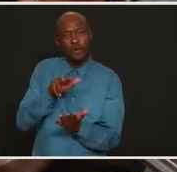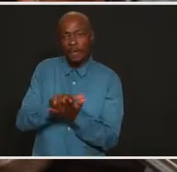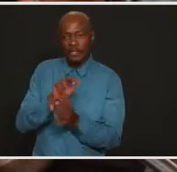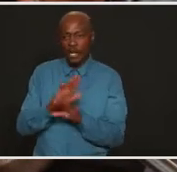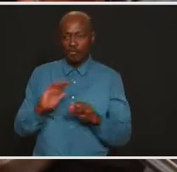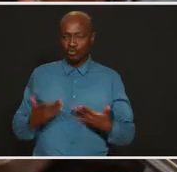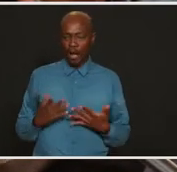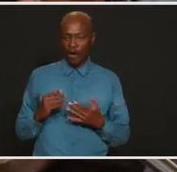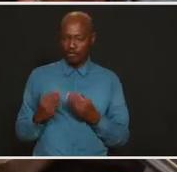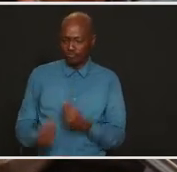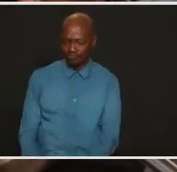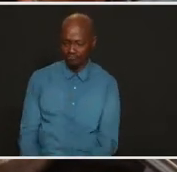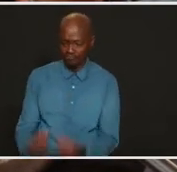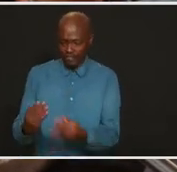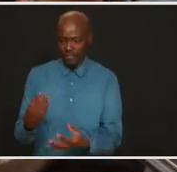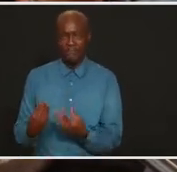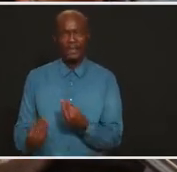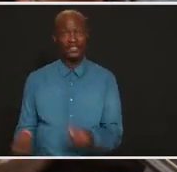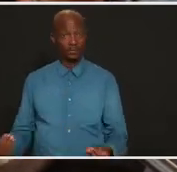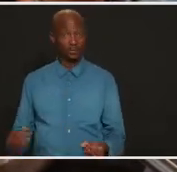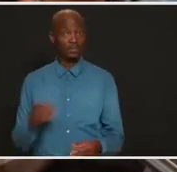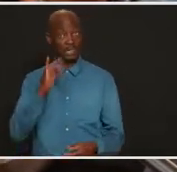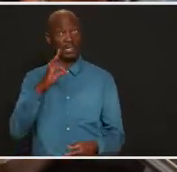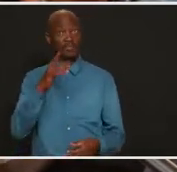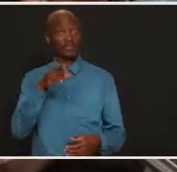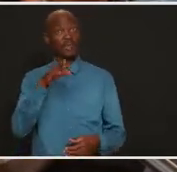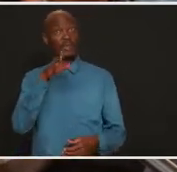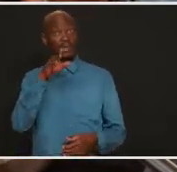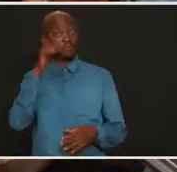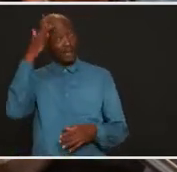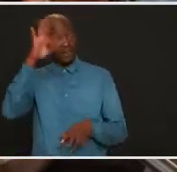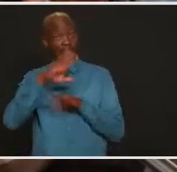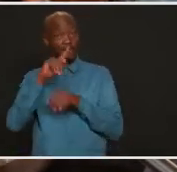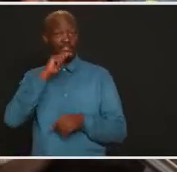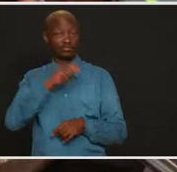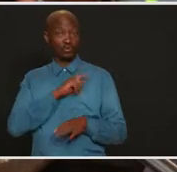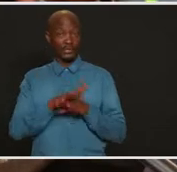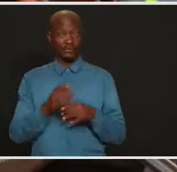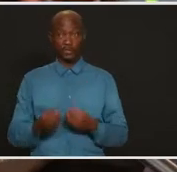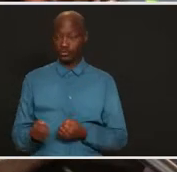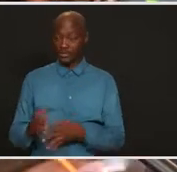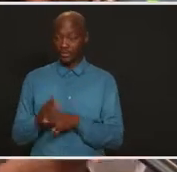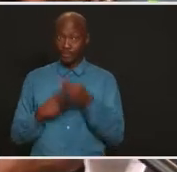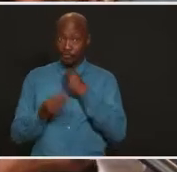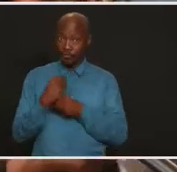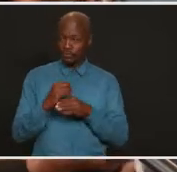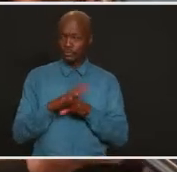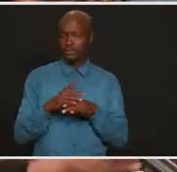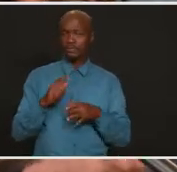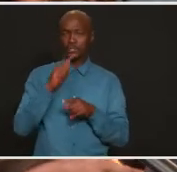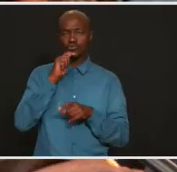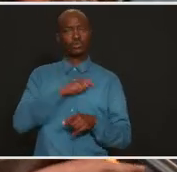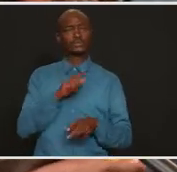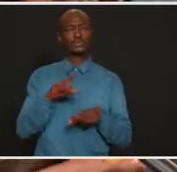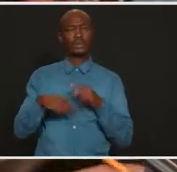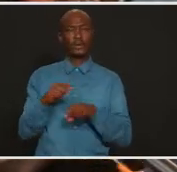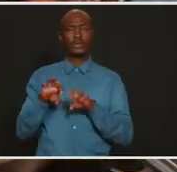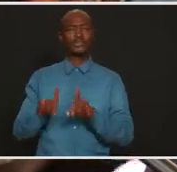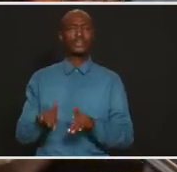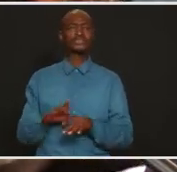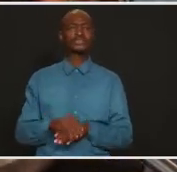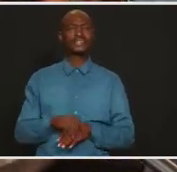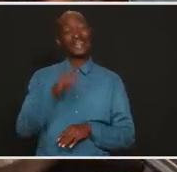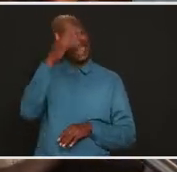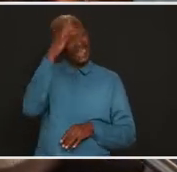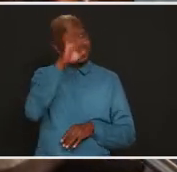parent my children if the government can trust me to feed my kids it should trust me to teach them the basic maths the government's obligation to make sure